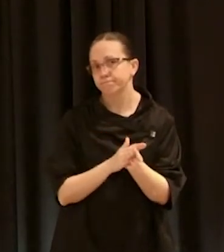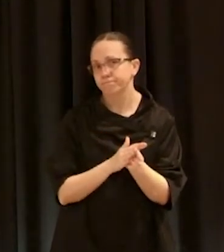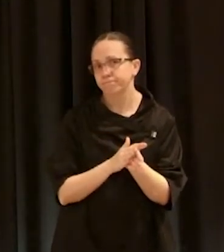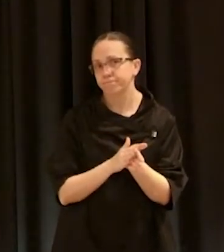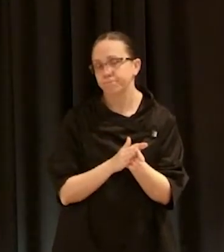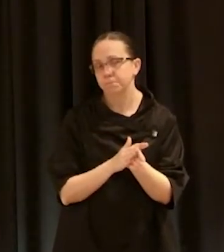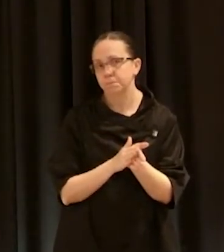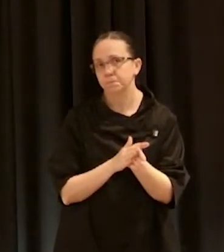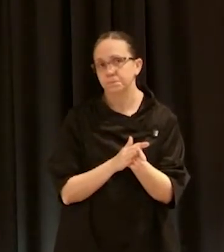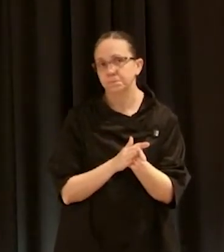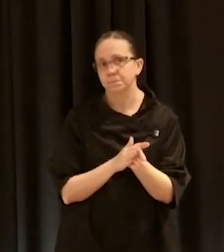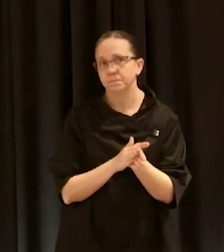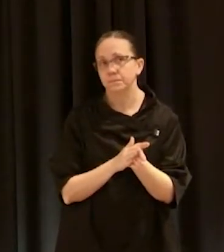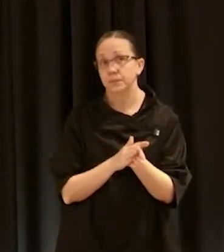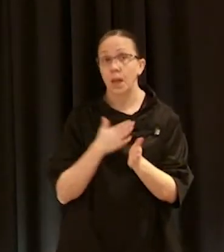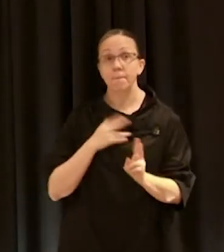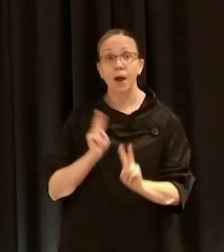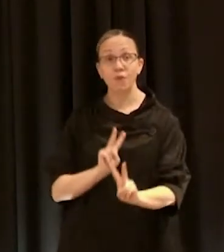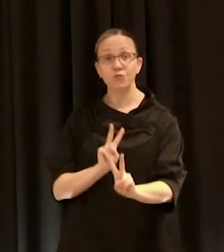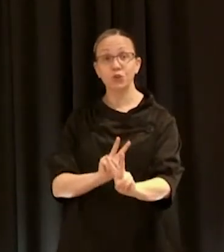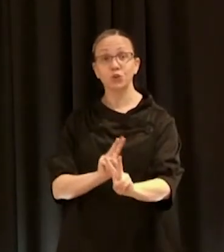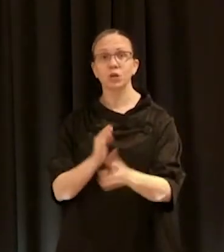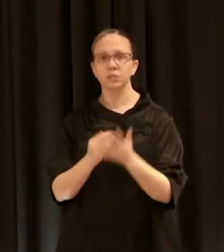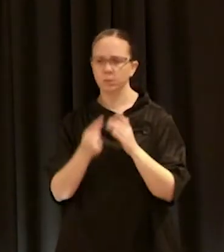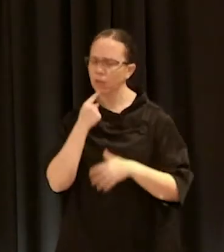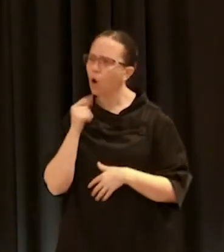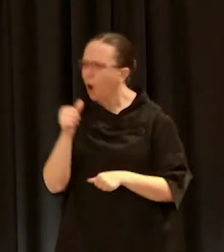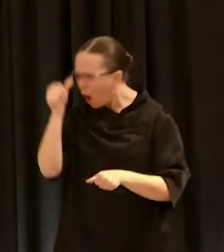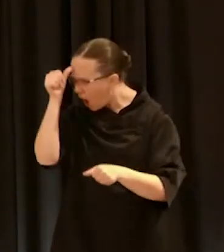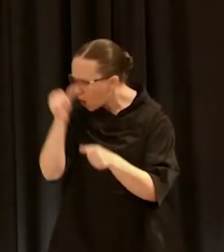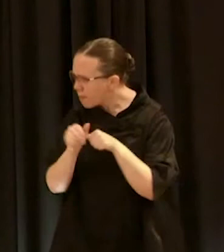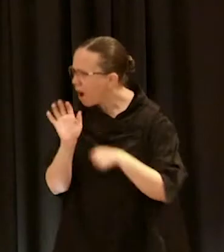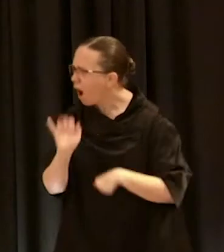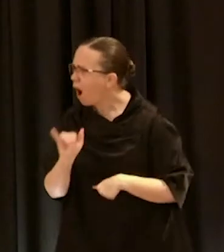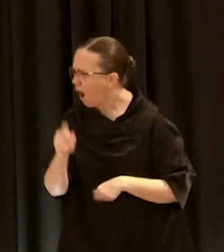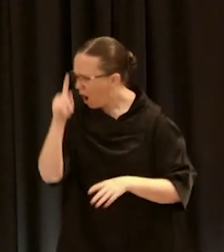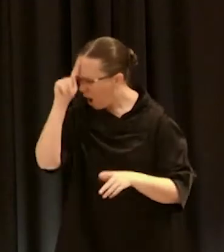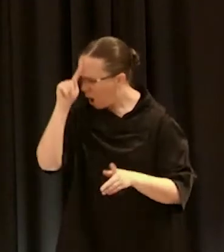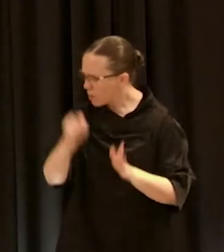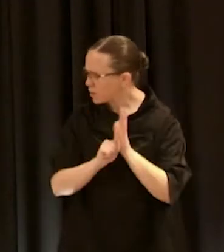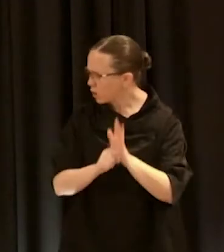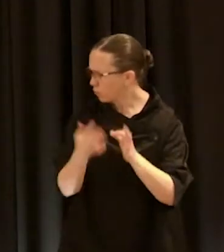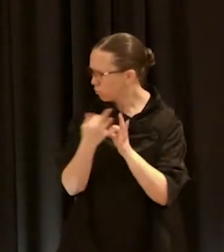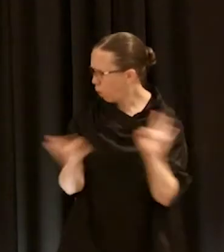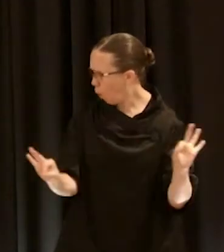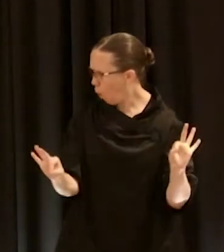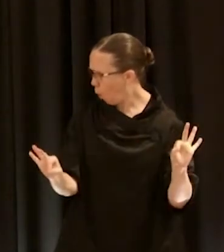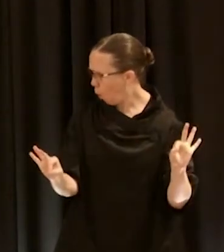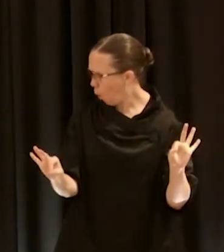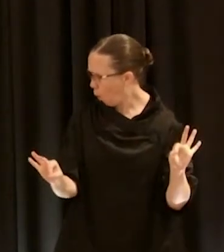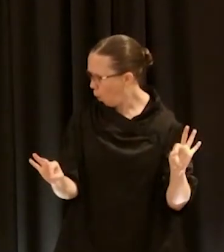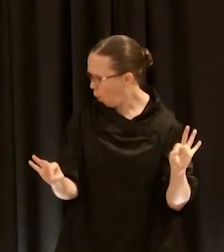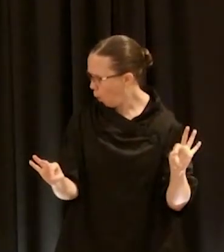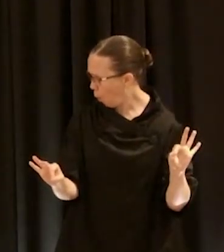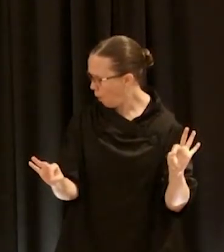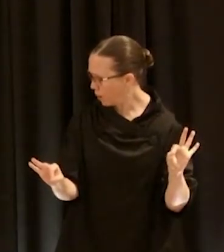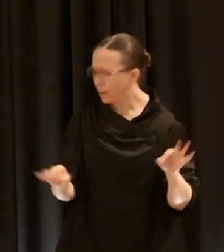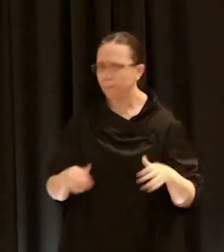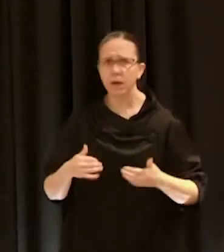going to, like at my funeral, somebody's going to say, oh, I remember when Brother Toney made this one statement. This is going to be like, you know,